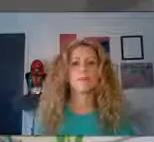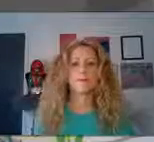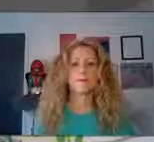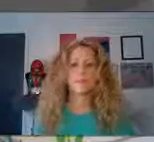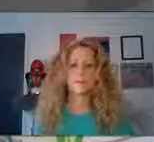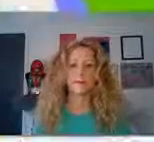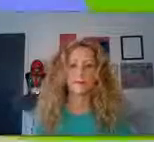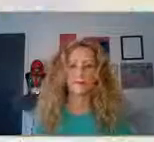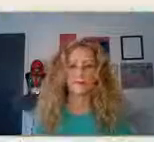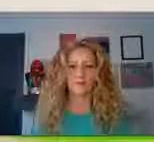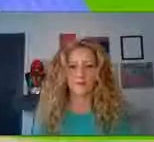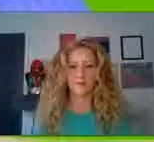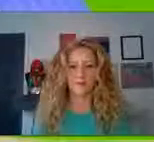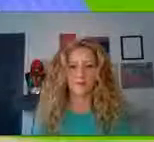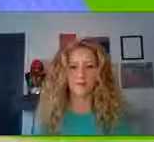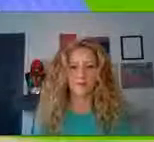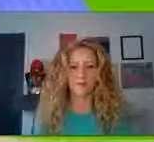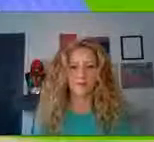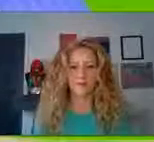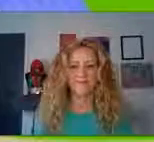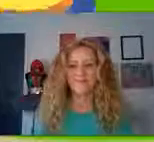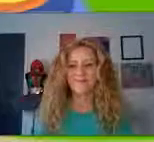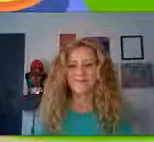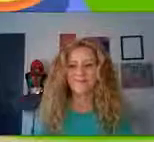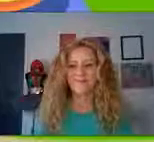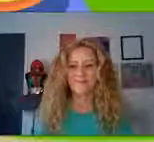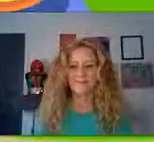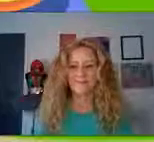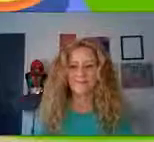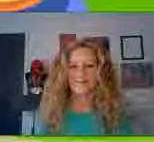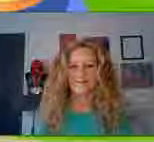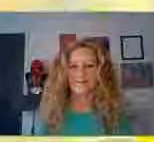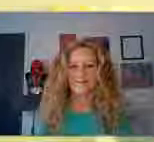can't go on a Bible adventure.